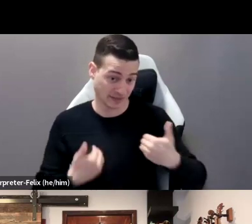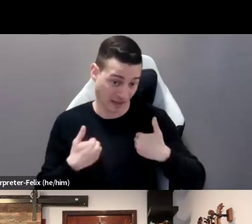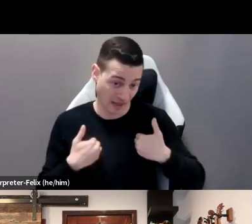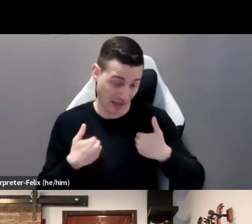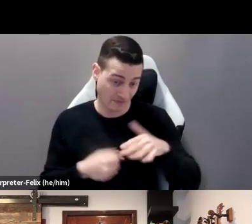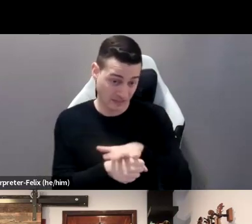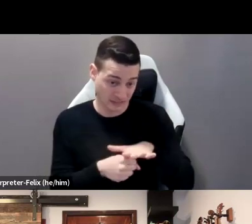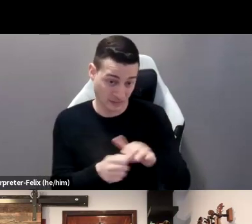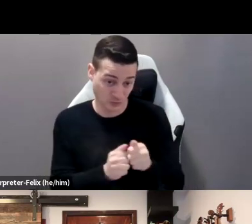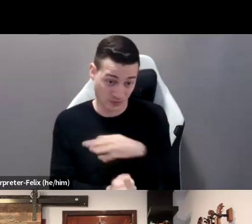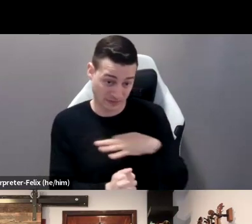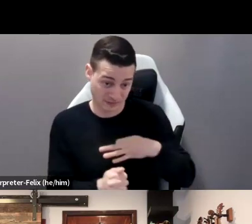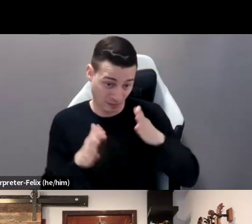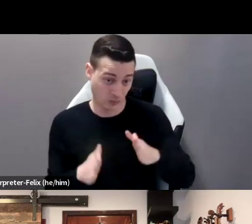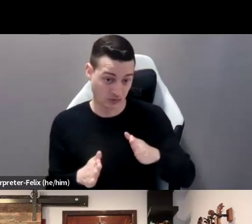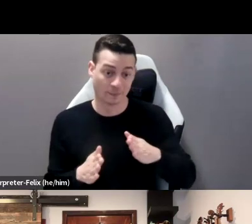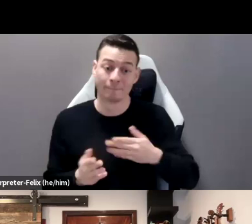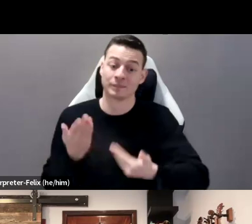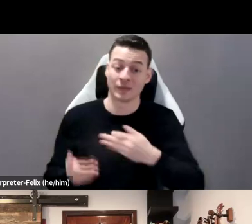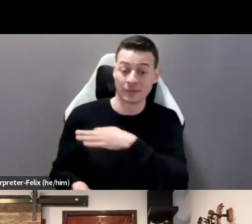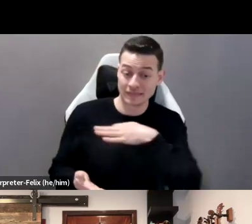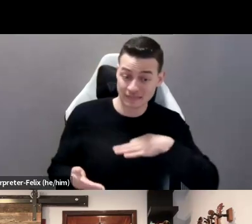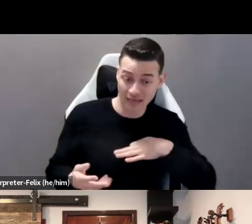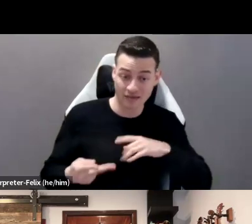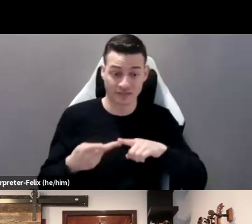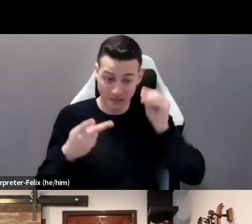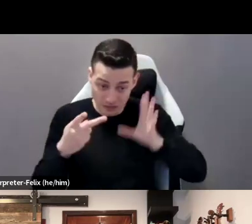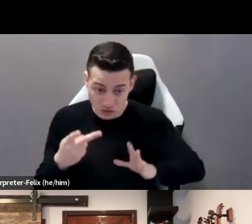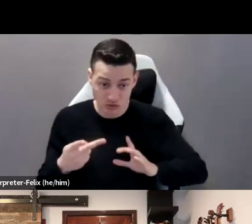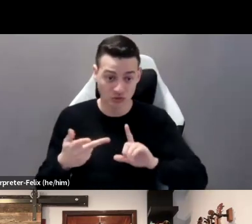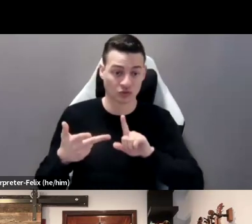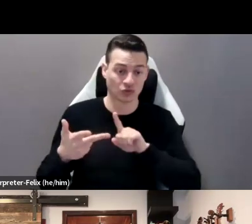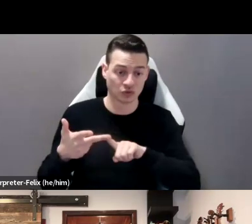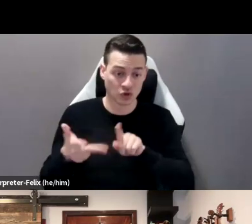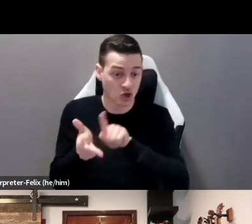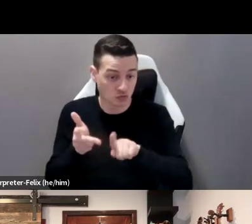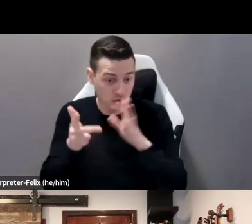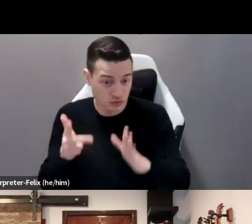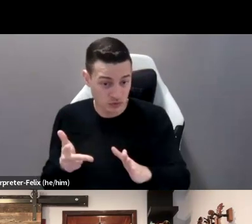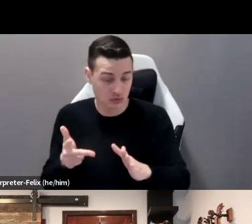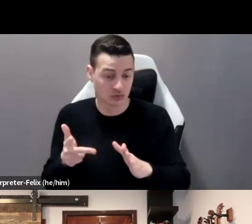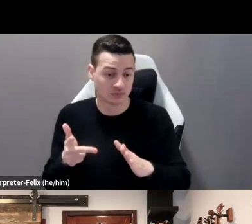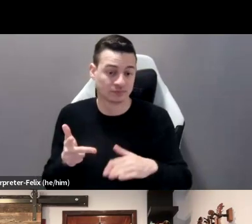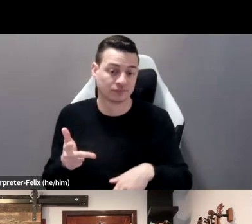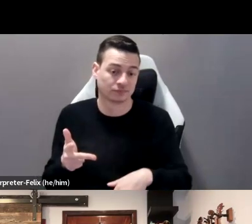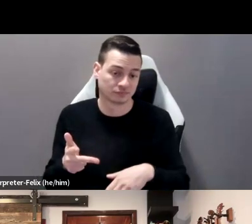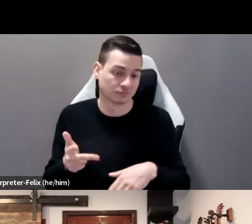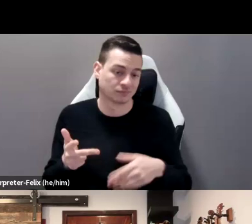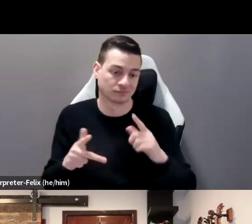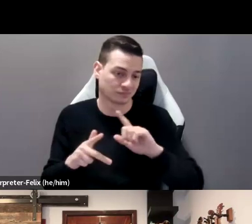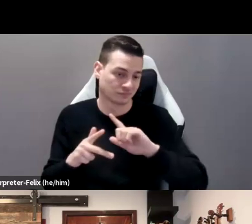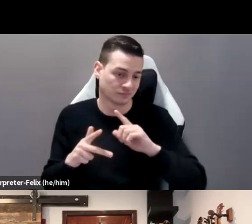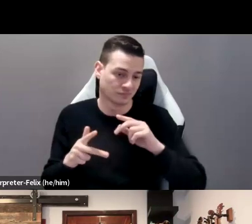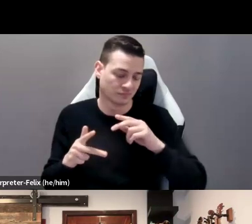space with a staff person. That could be a faculty member, or it could be a research foundation or a HEO. These are different kinds